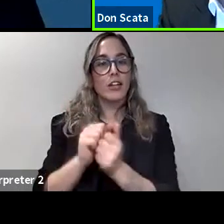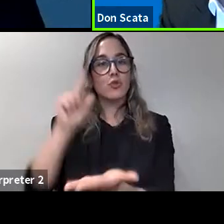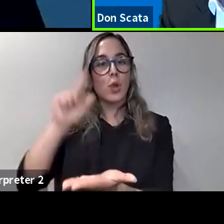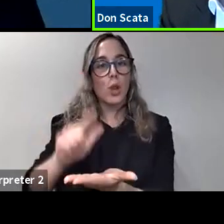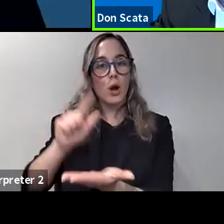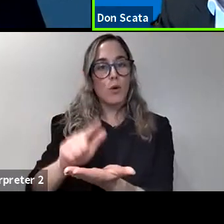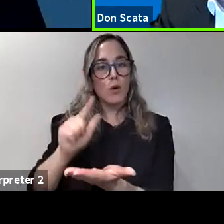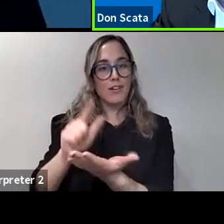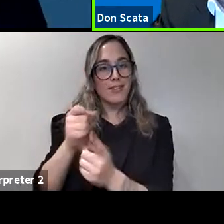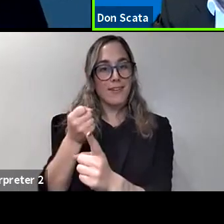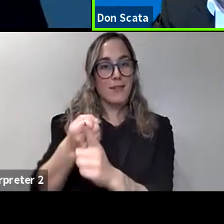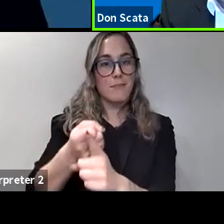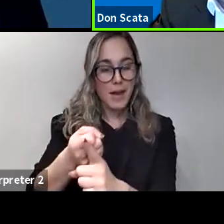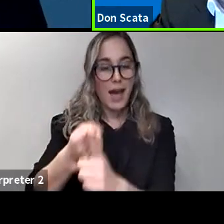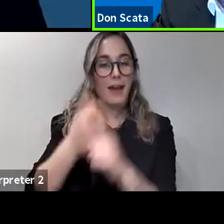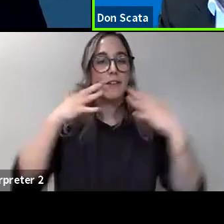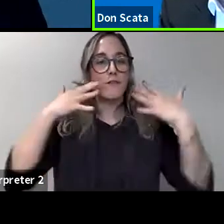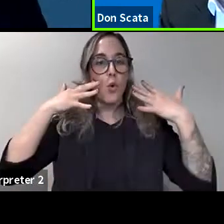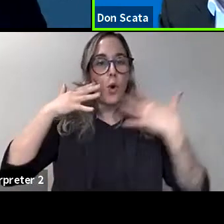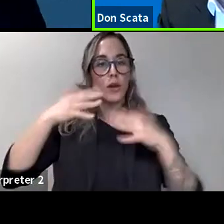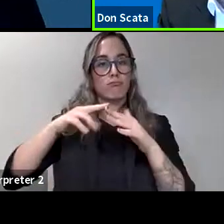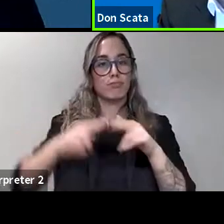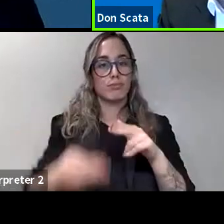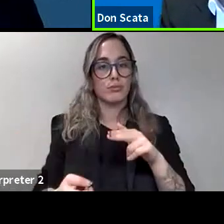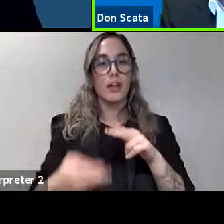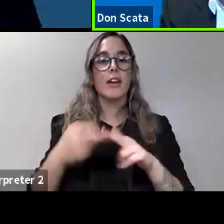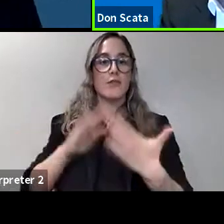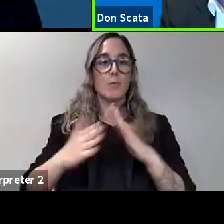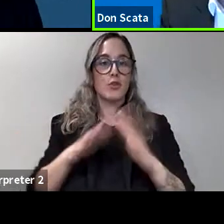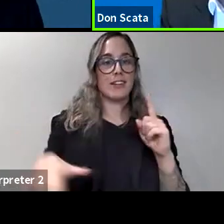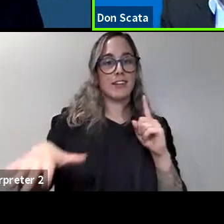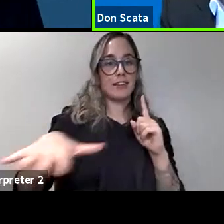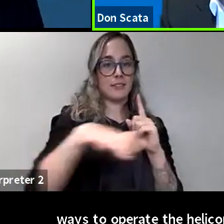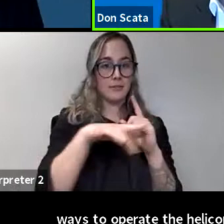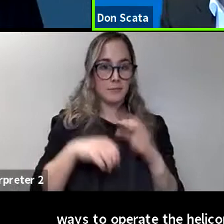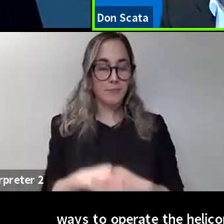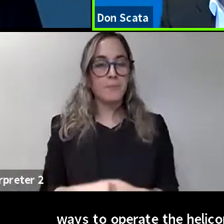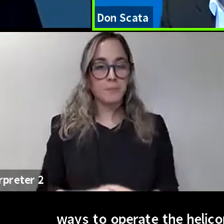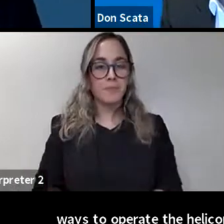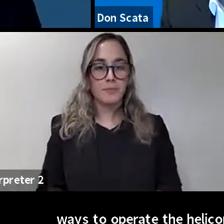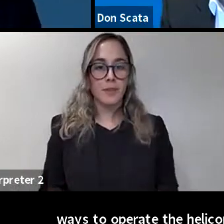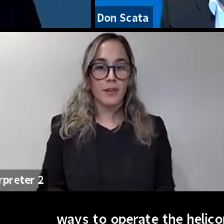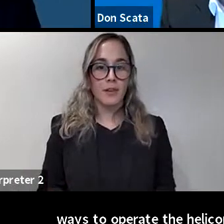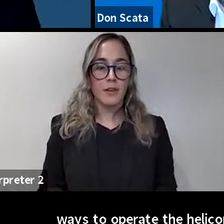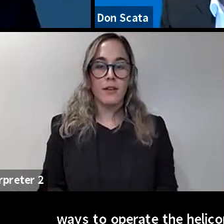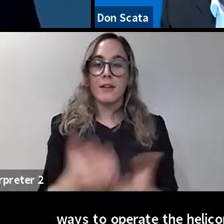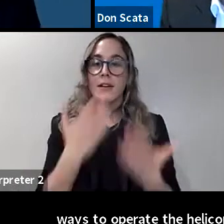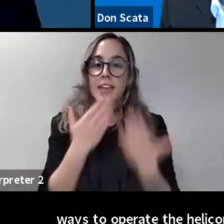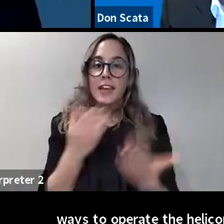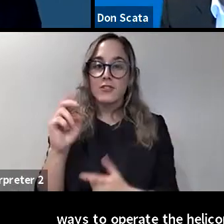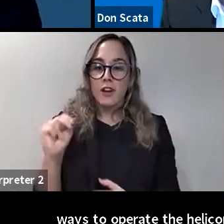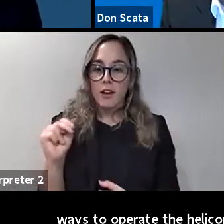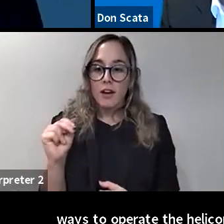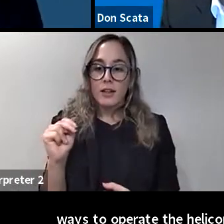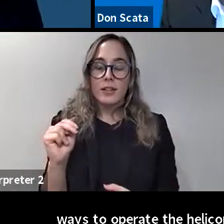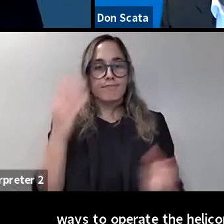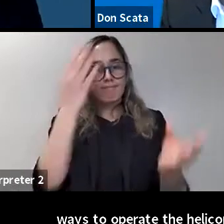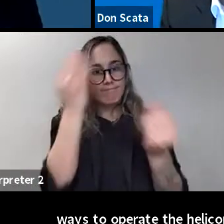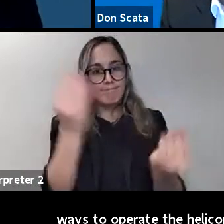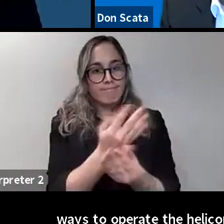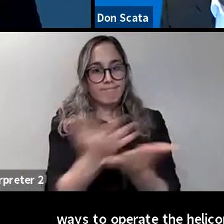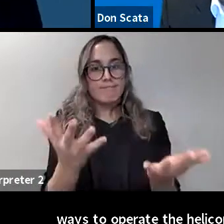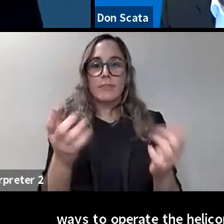of impact of noise on communities underneath their operations. Thanks, Don. I would note that that is